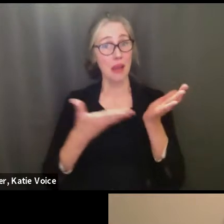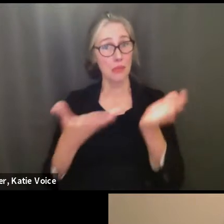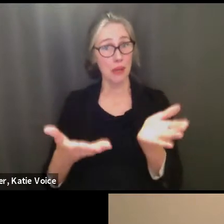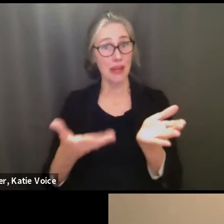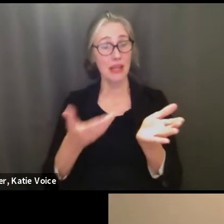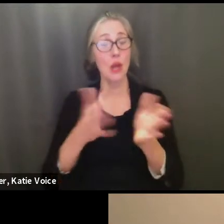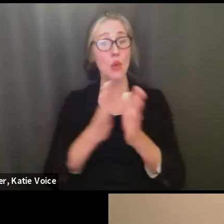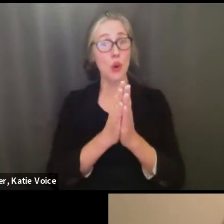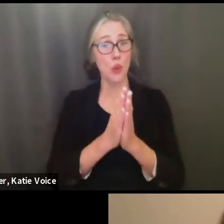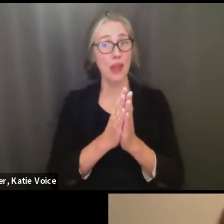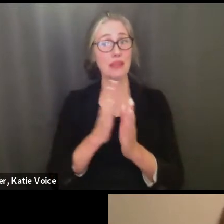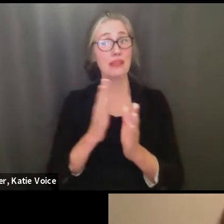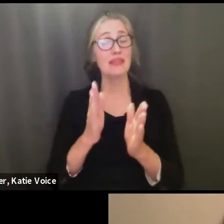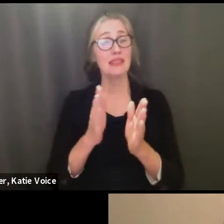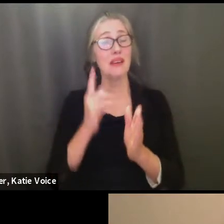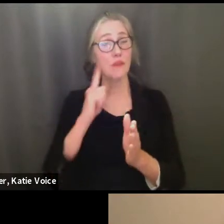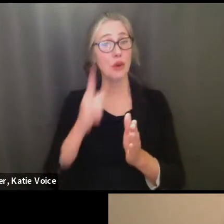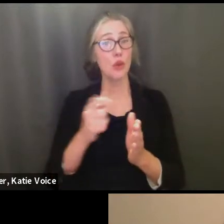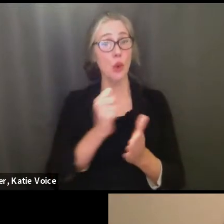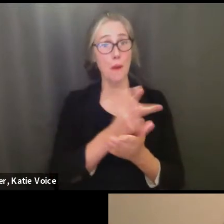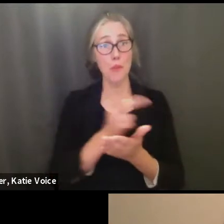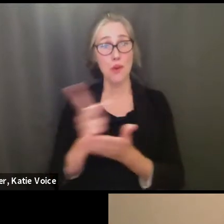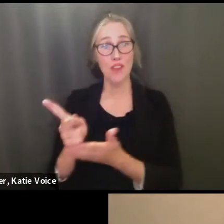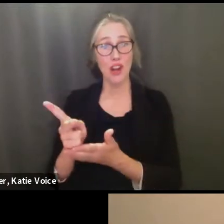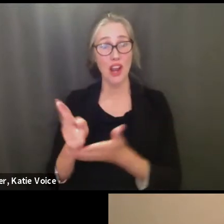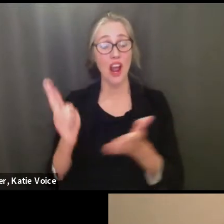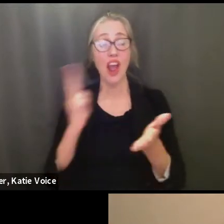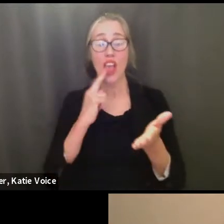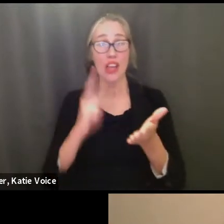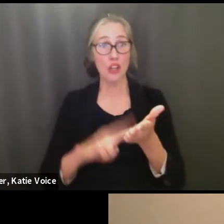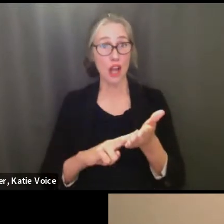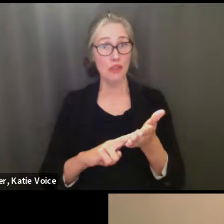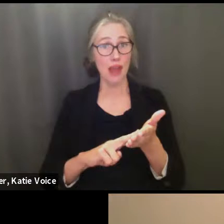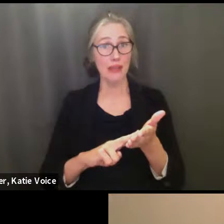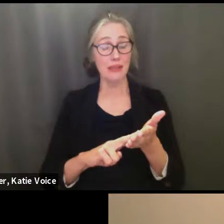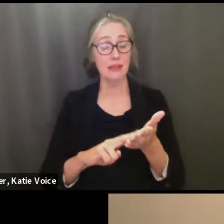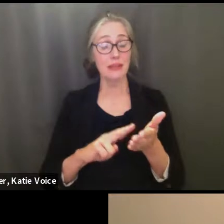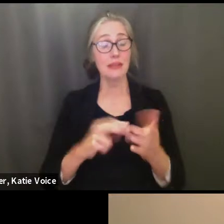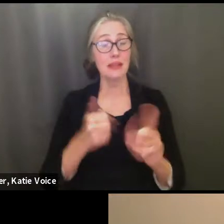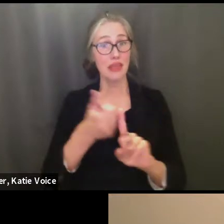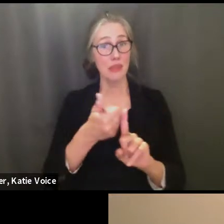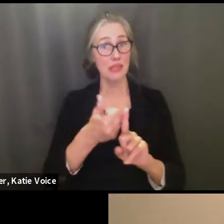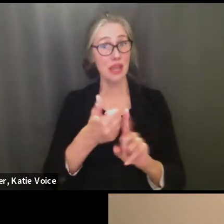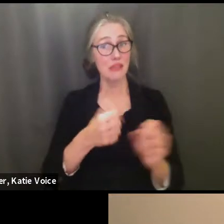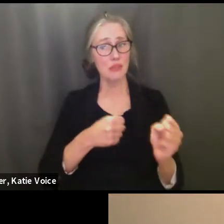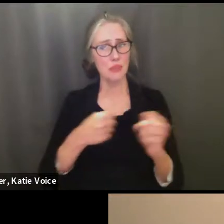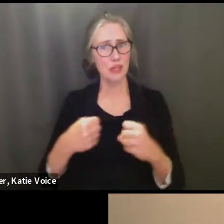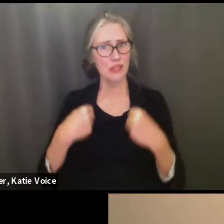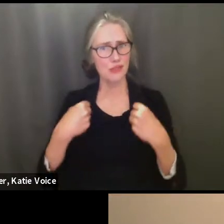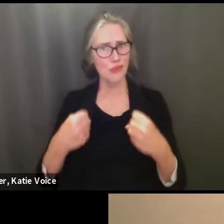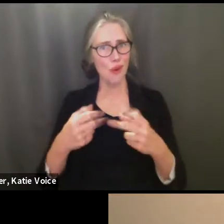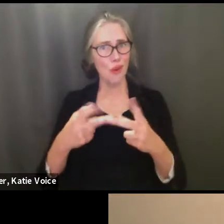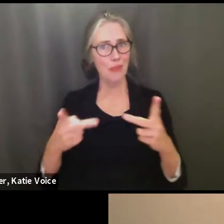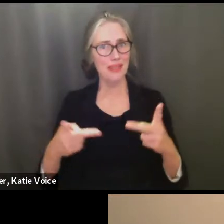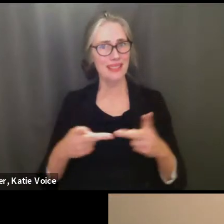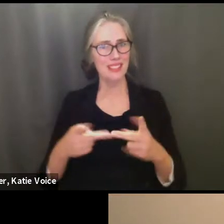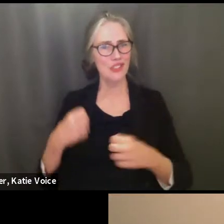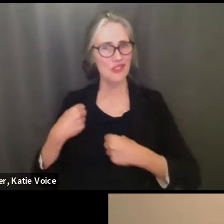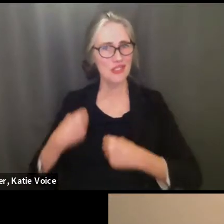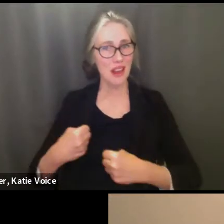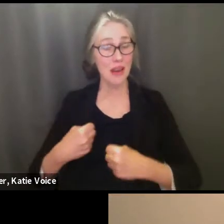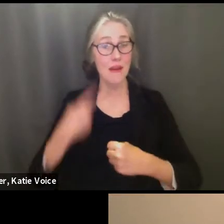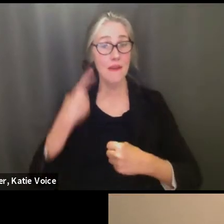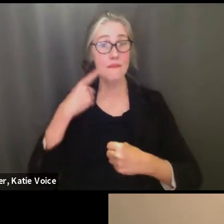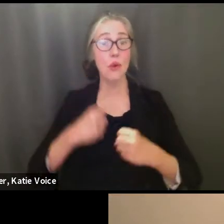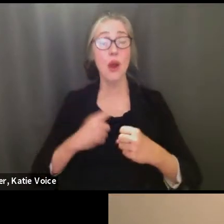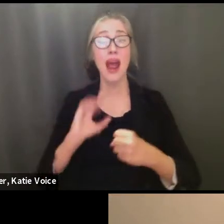your approval of contracts that will put us in a solid and strong position to build on our